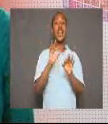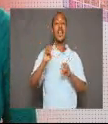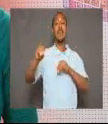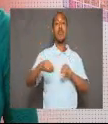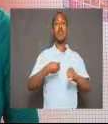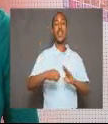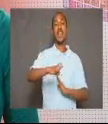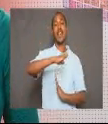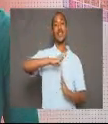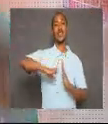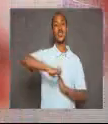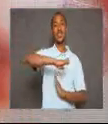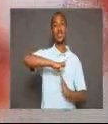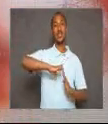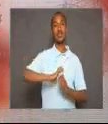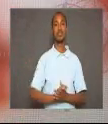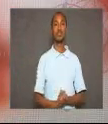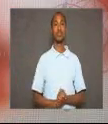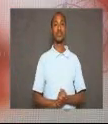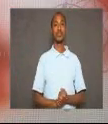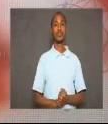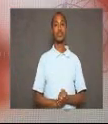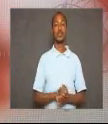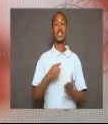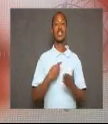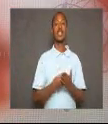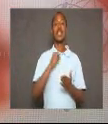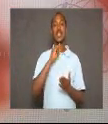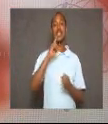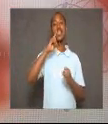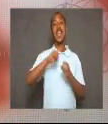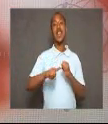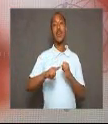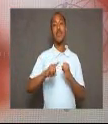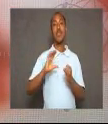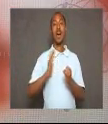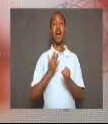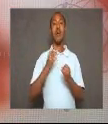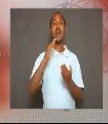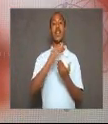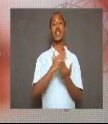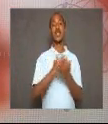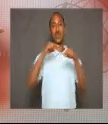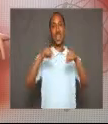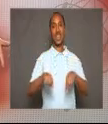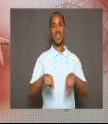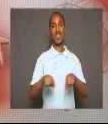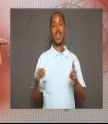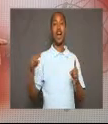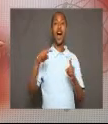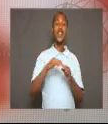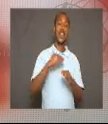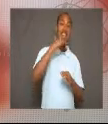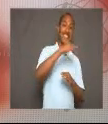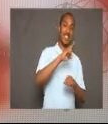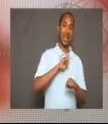moving electrons. This brings us to the end of our lesson. Until next